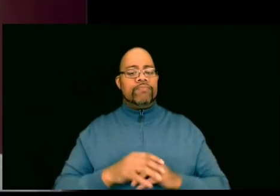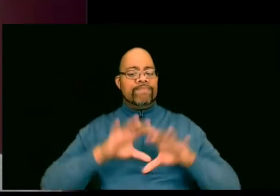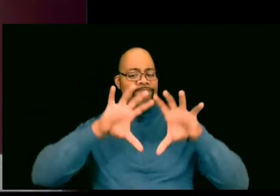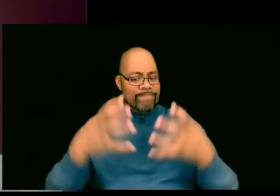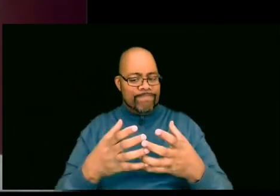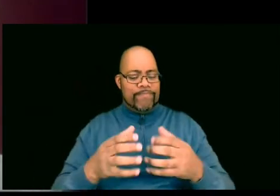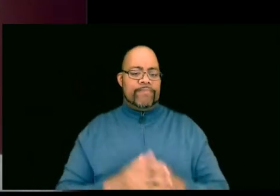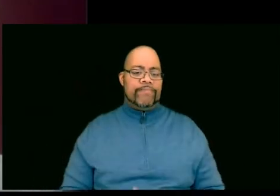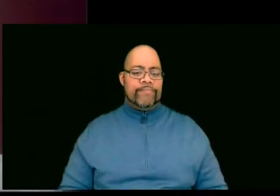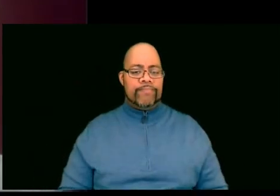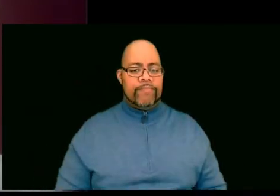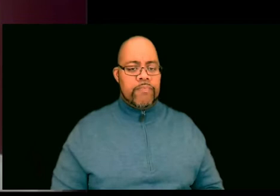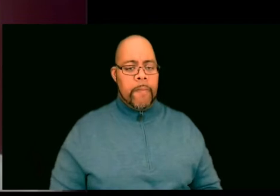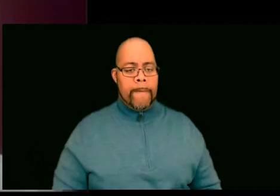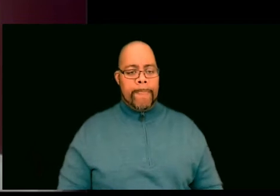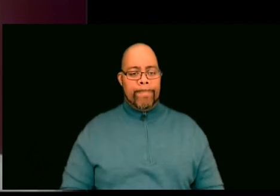public domain.